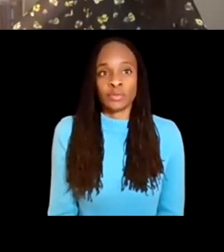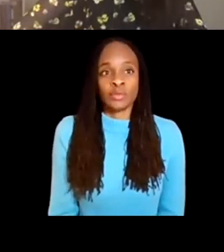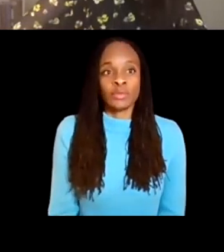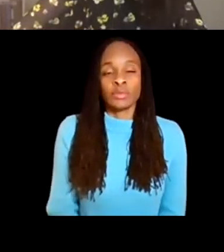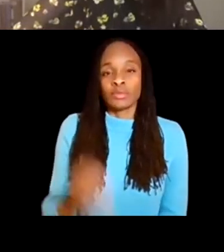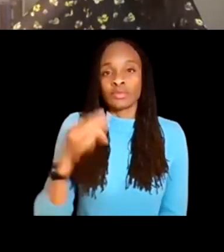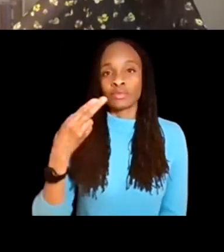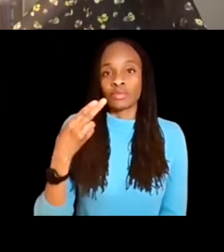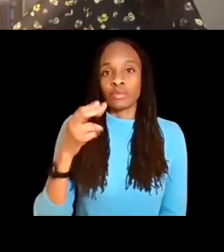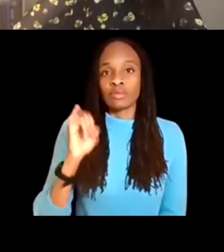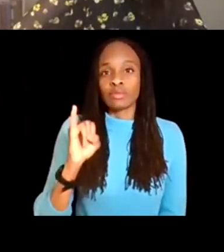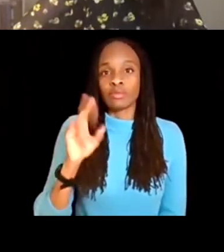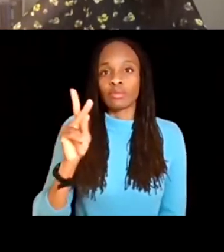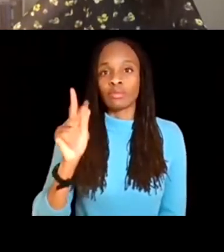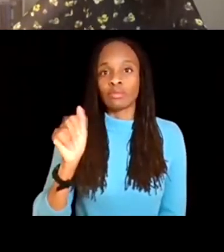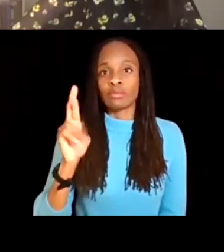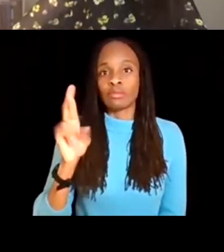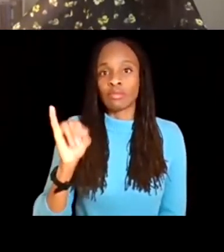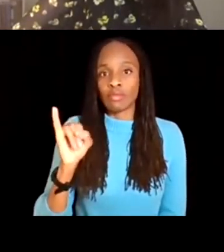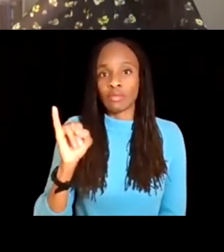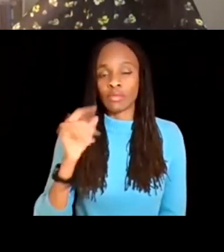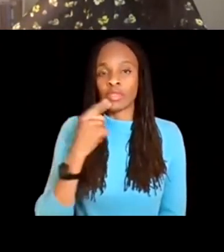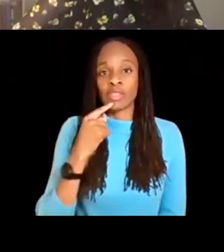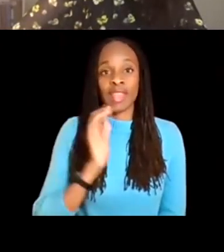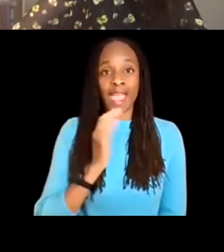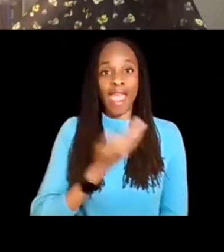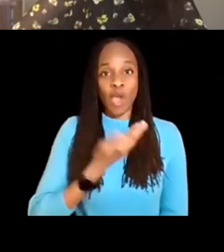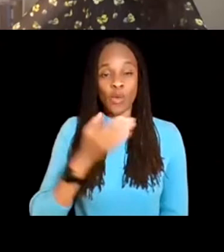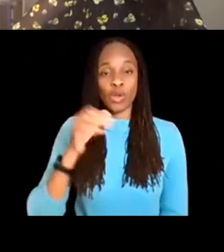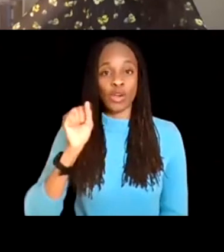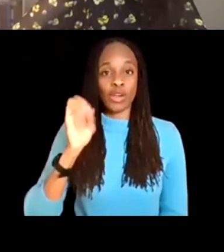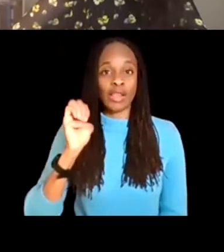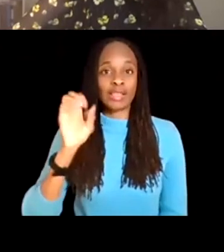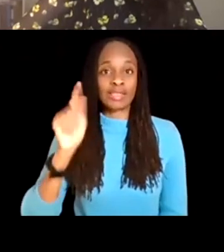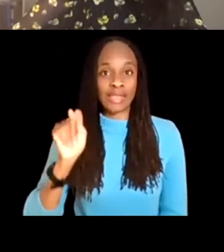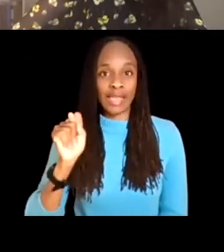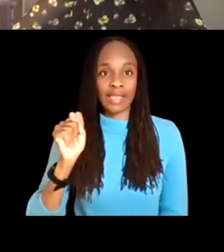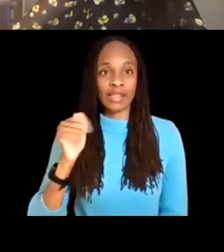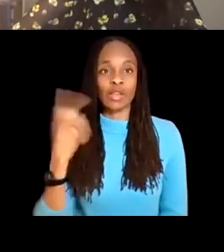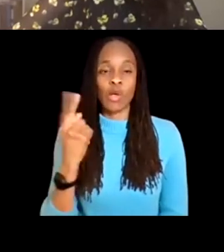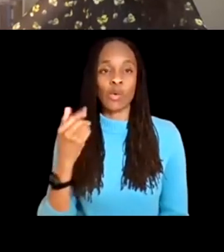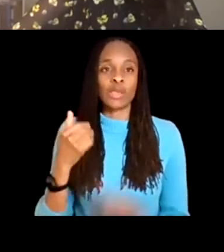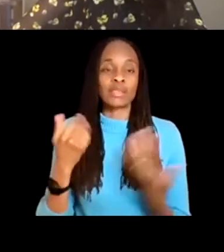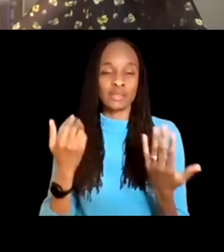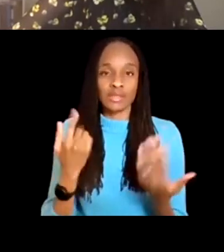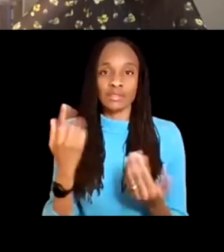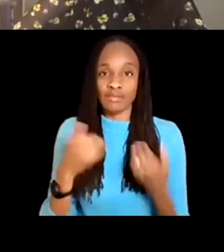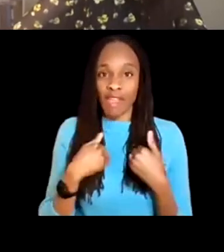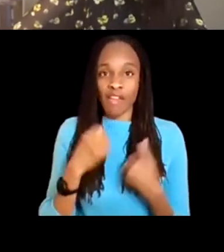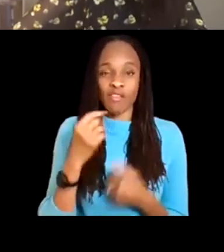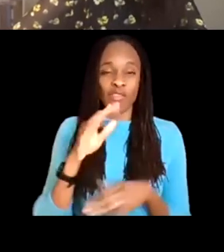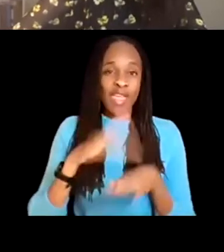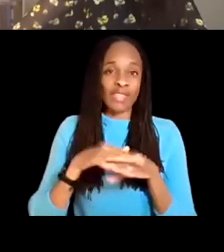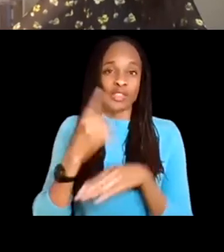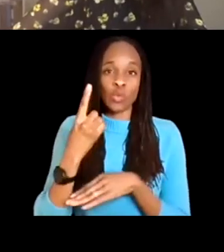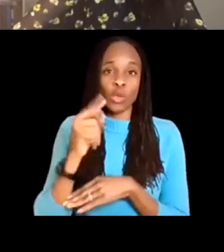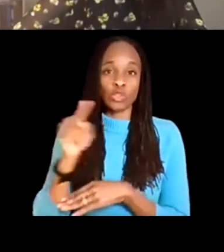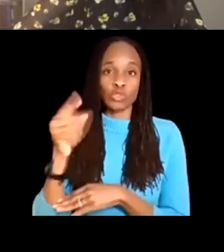On our set, we always had at least one or two caregiver and make sure that, you know, whatever